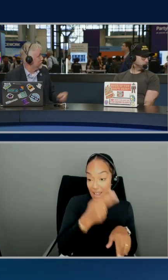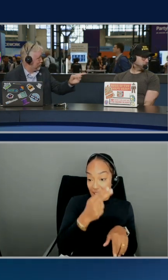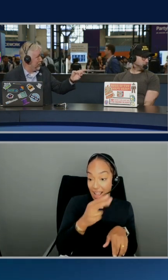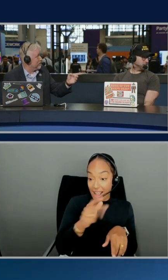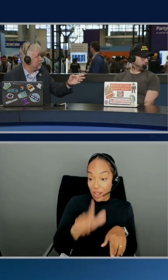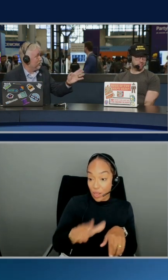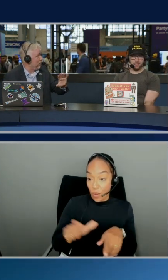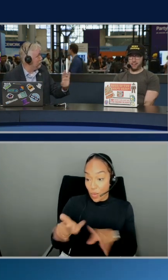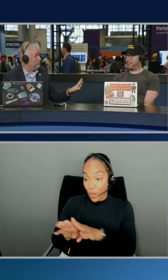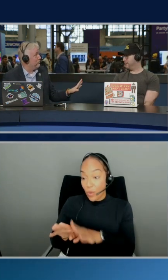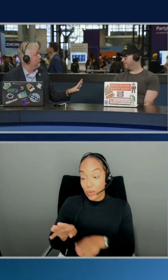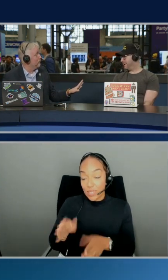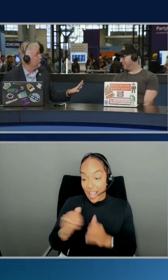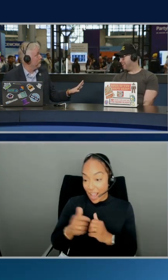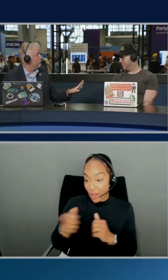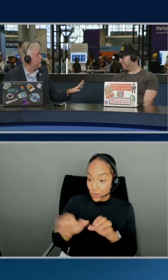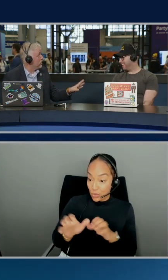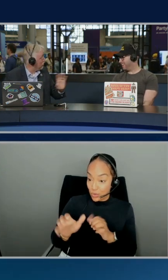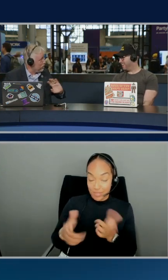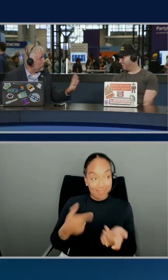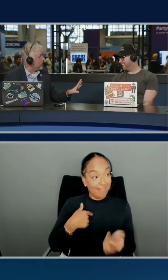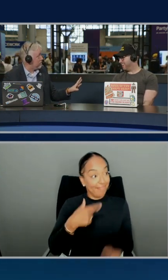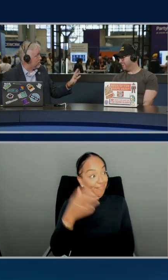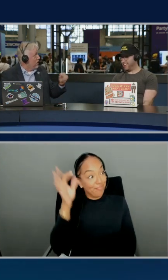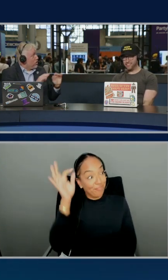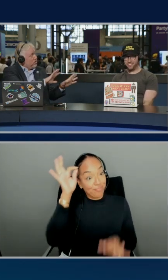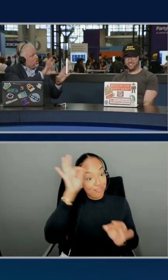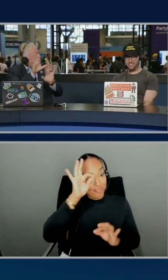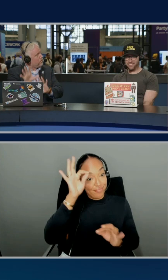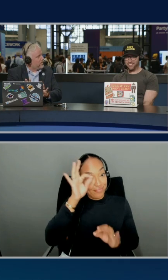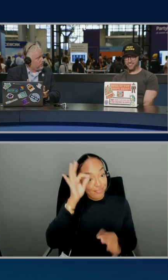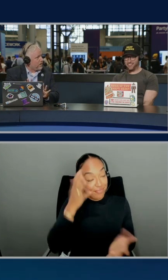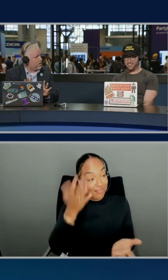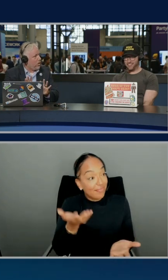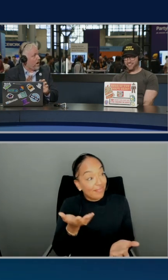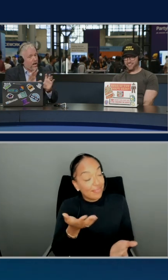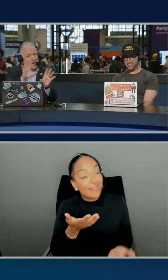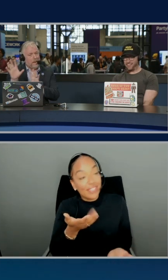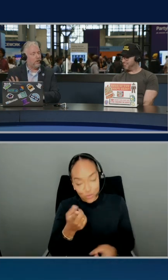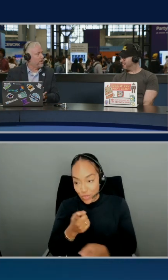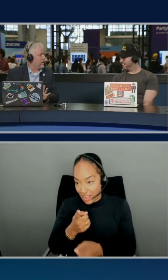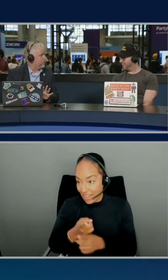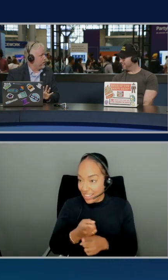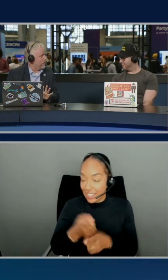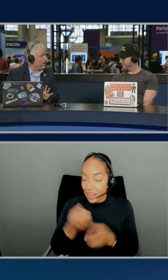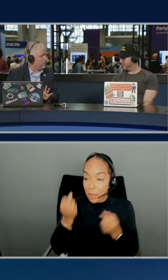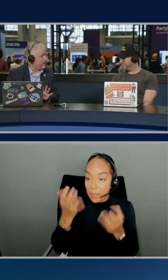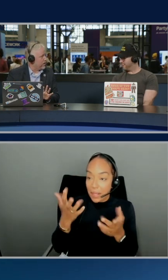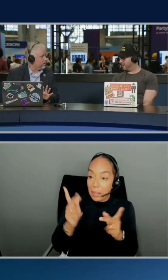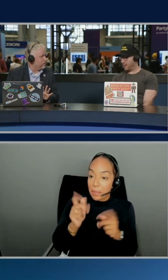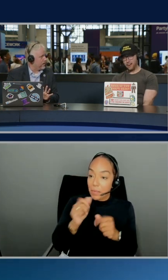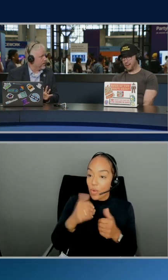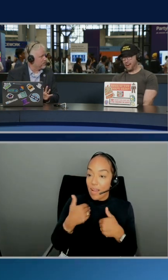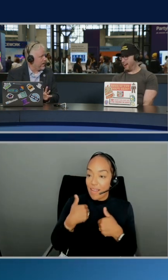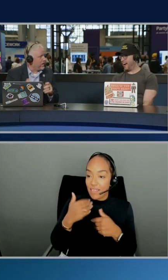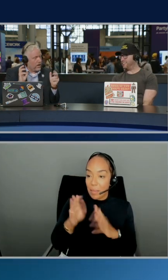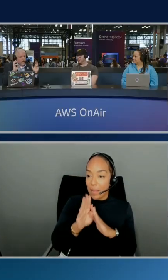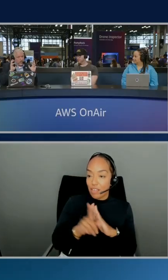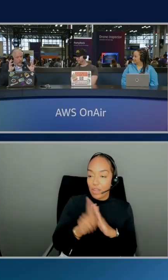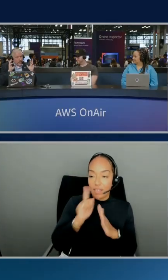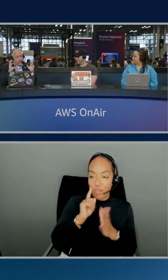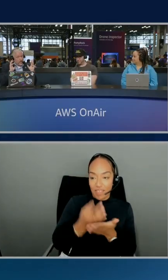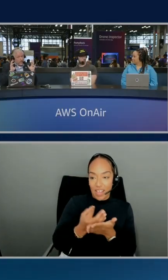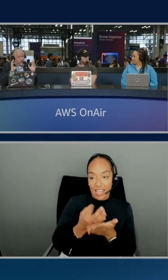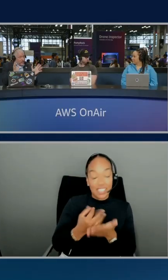clue. See? Because No, I am. no clue. Yeah, Yeah. You don't know, a lot of people don't have a background in finance, right? I